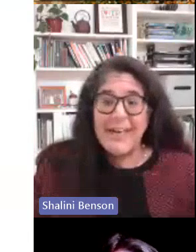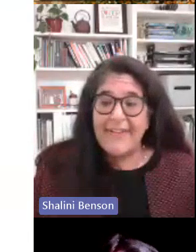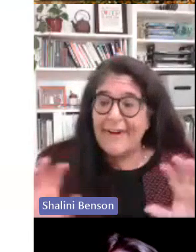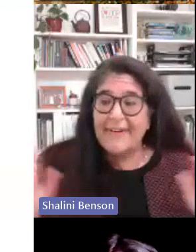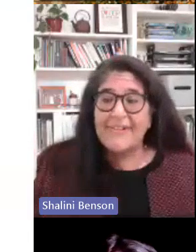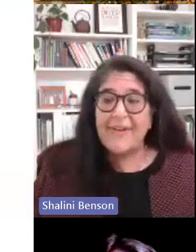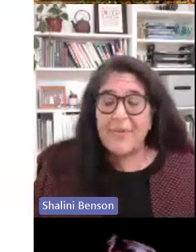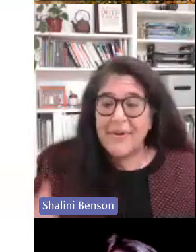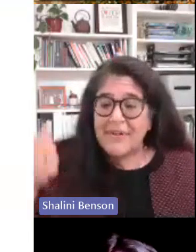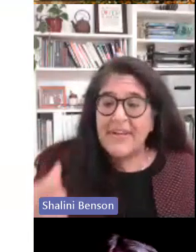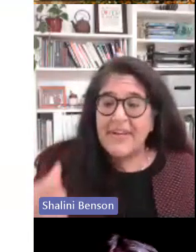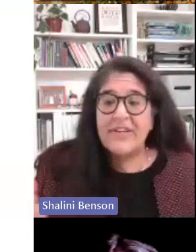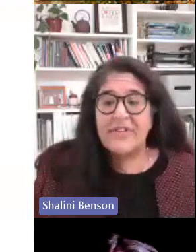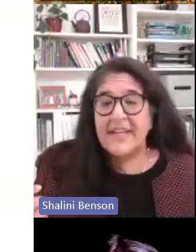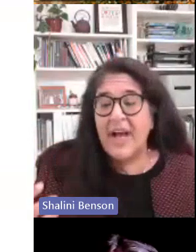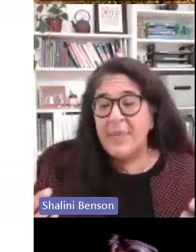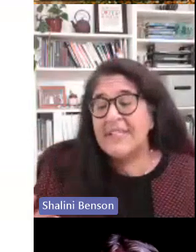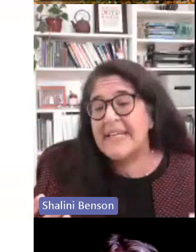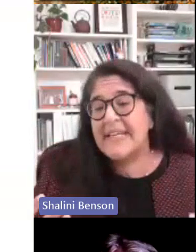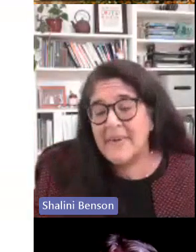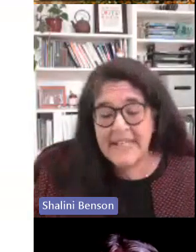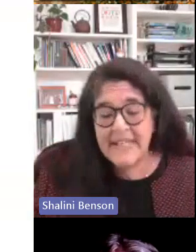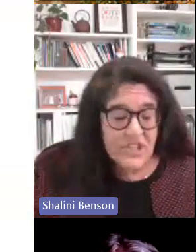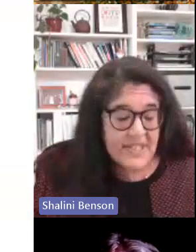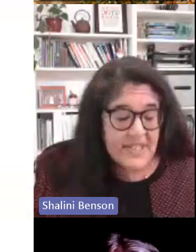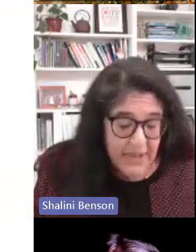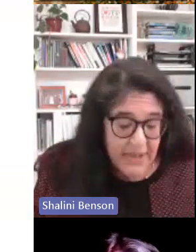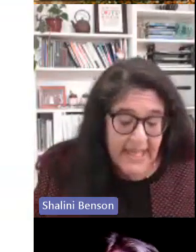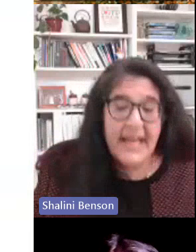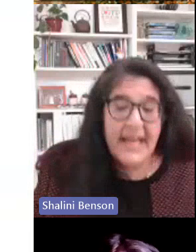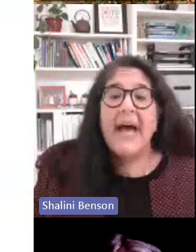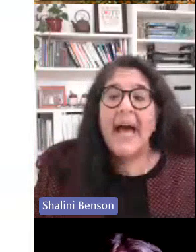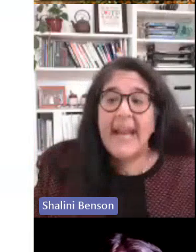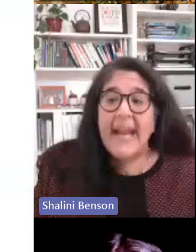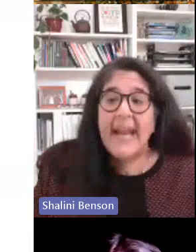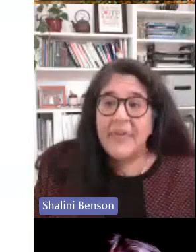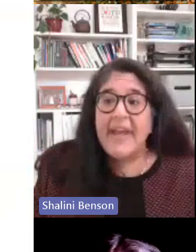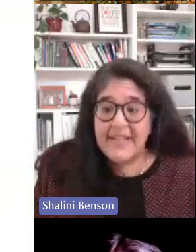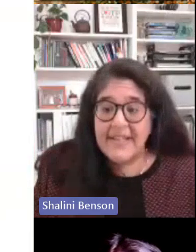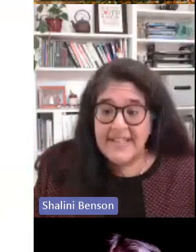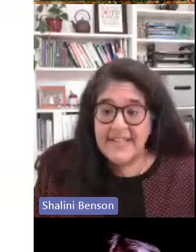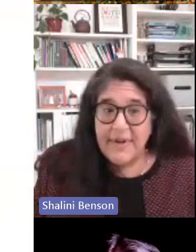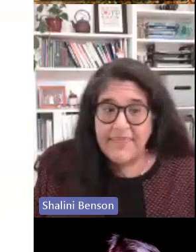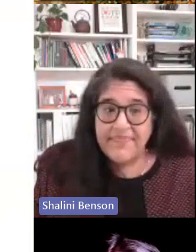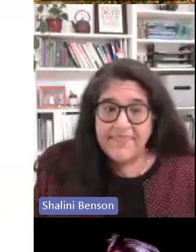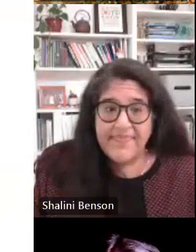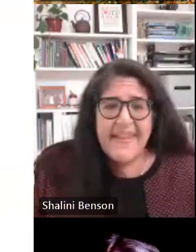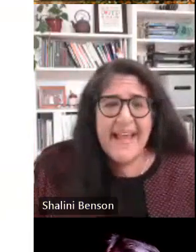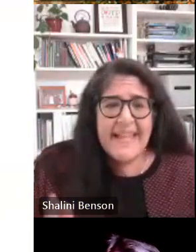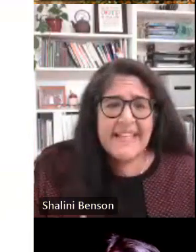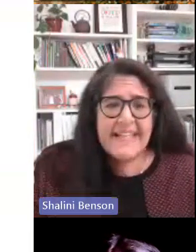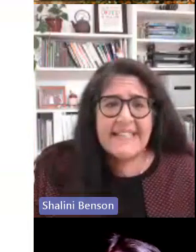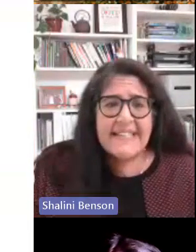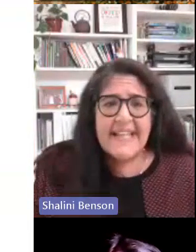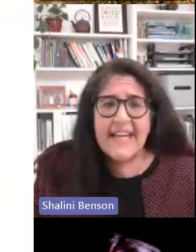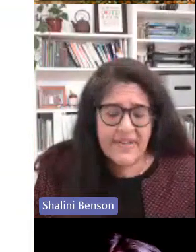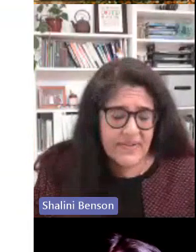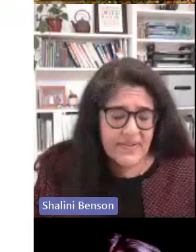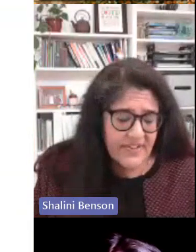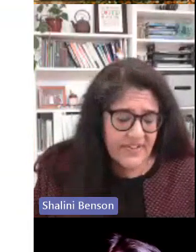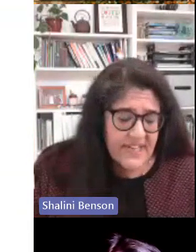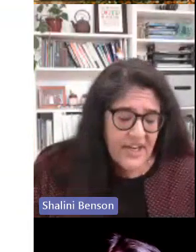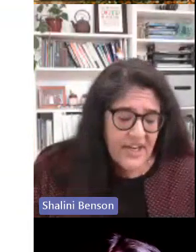watchdoggy person out there, general person with an interest, can come and see how is the agency planning and how are they executing. I think the